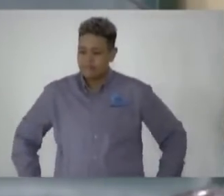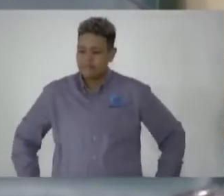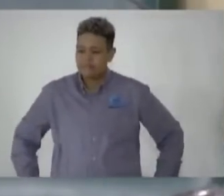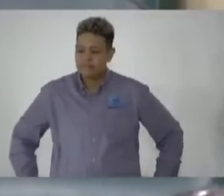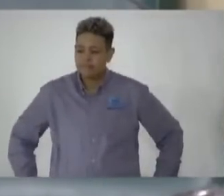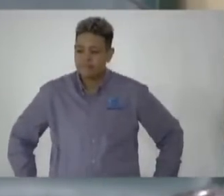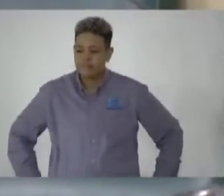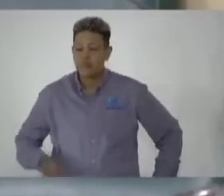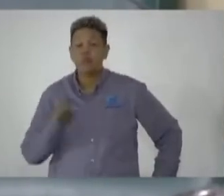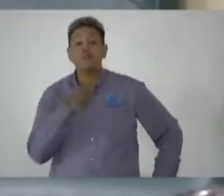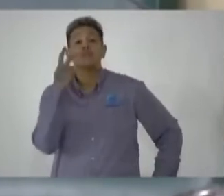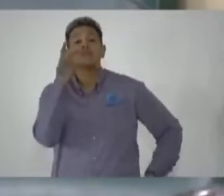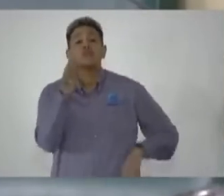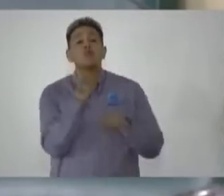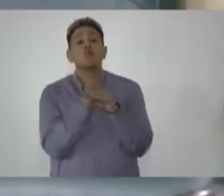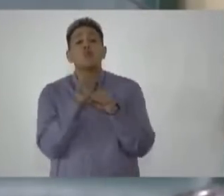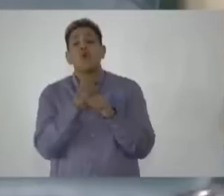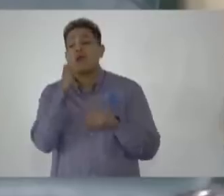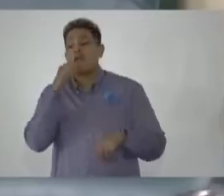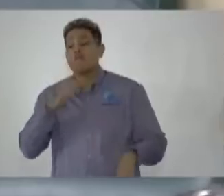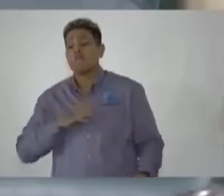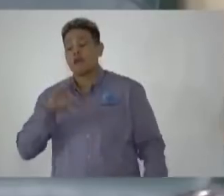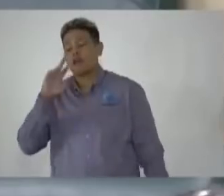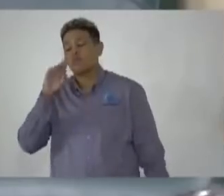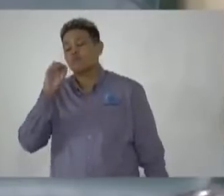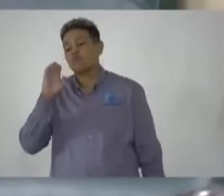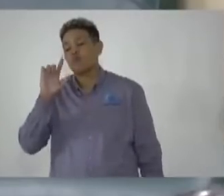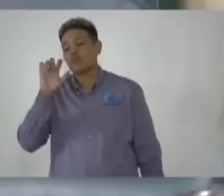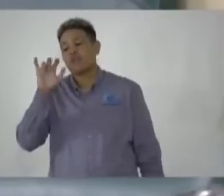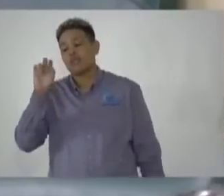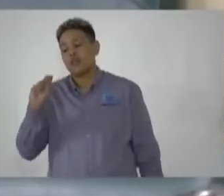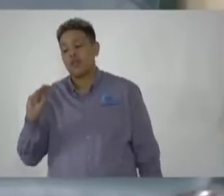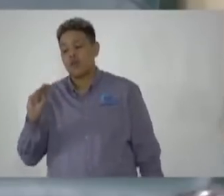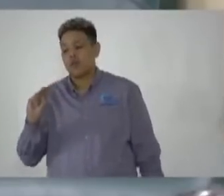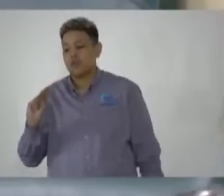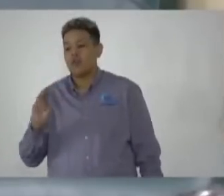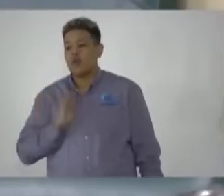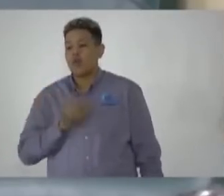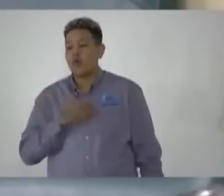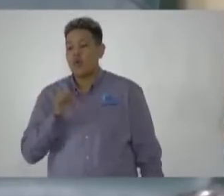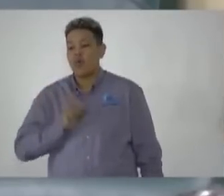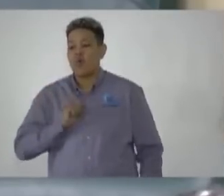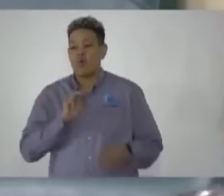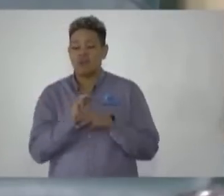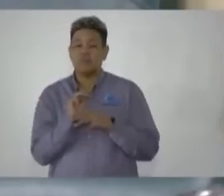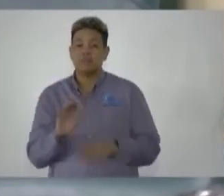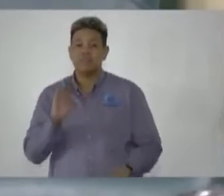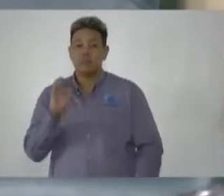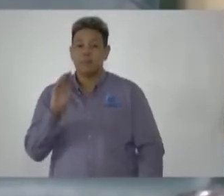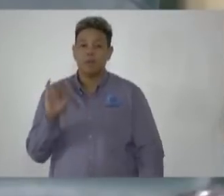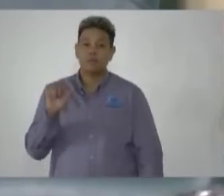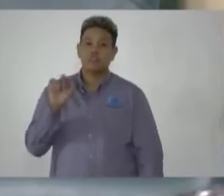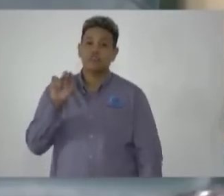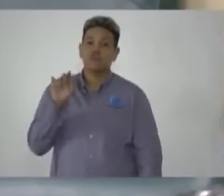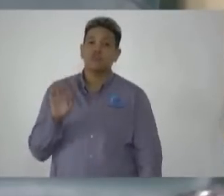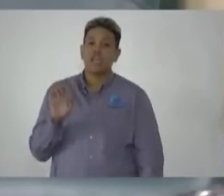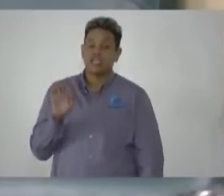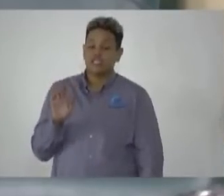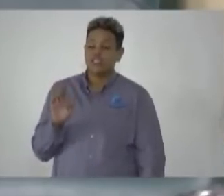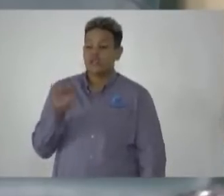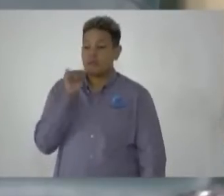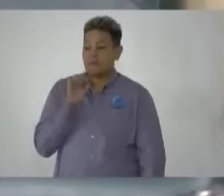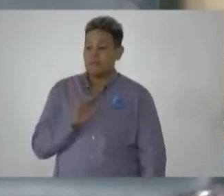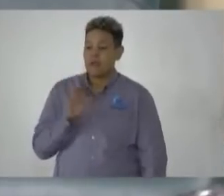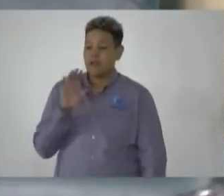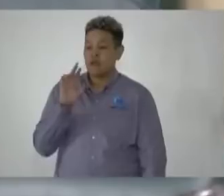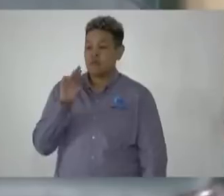have seen the work of Madame Rose Leon, our own Minister Babsy Grange. Madame Rose